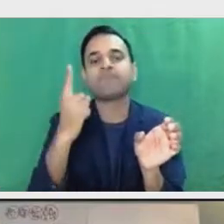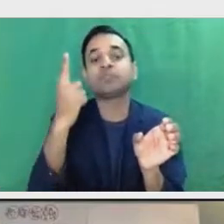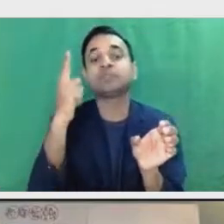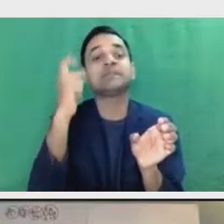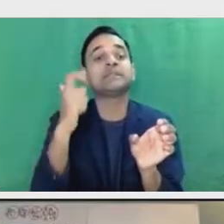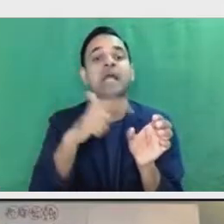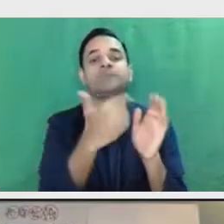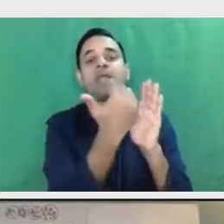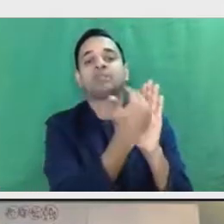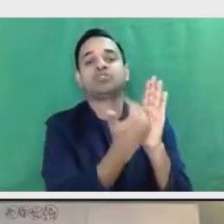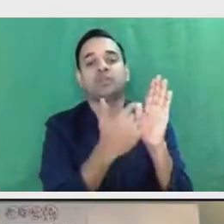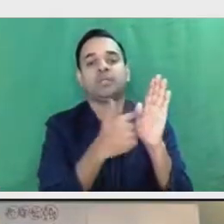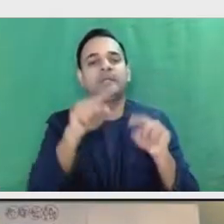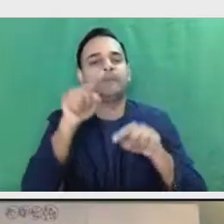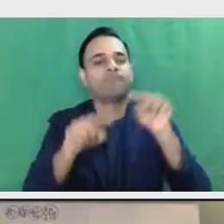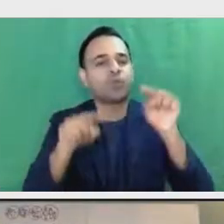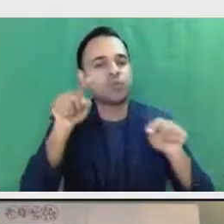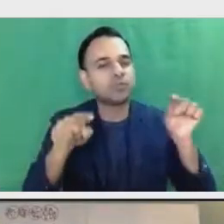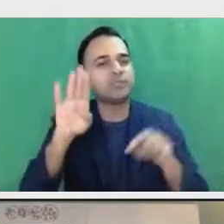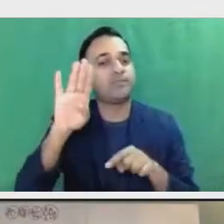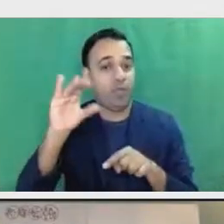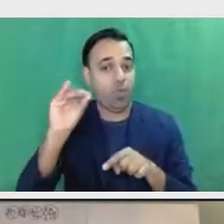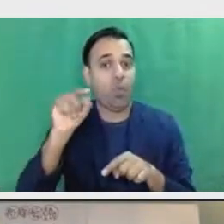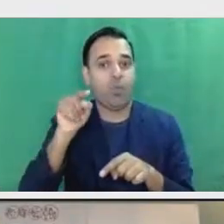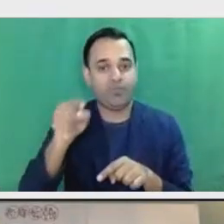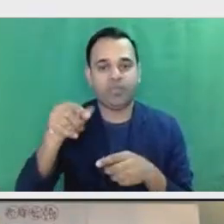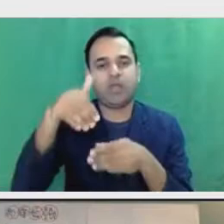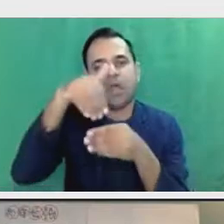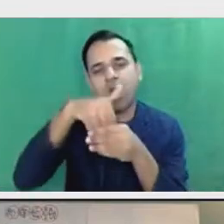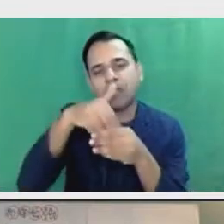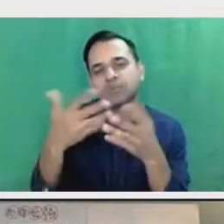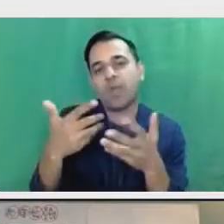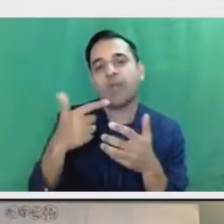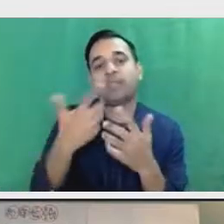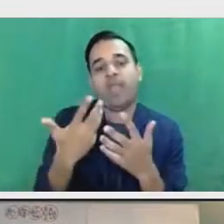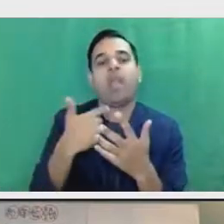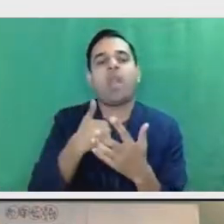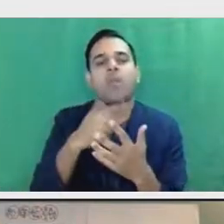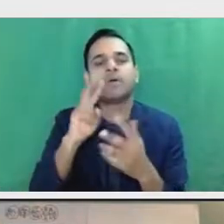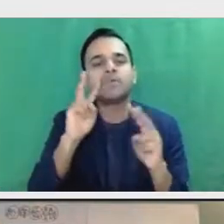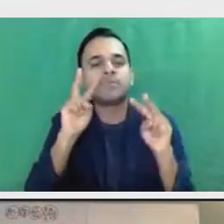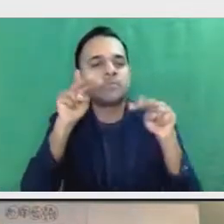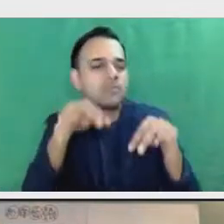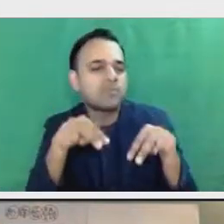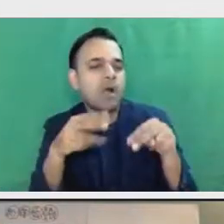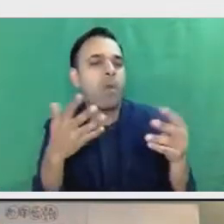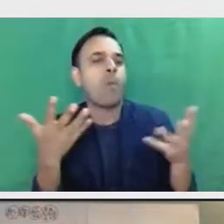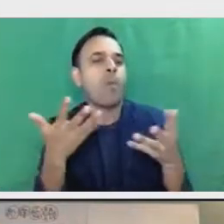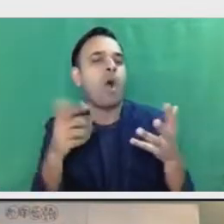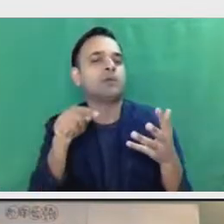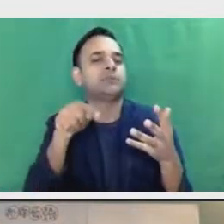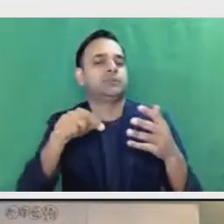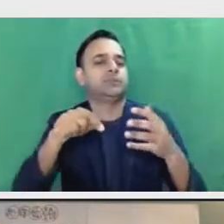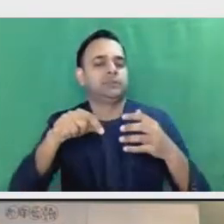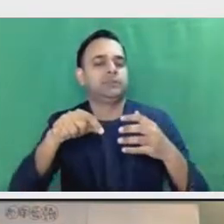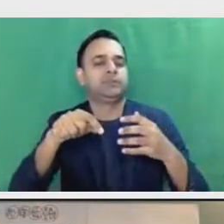and delving really deep into the gender equality segment. But before we get into the discussion, I'd like to